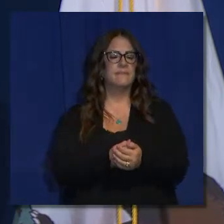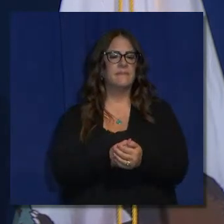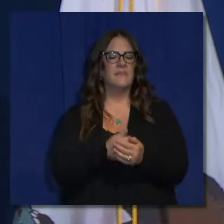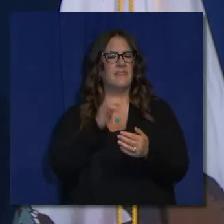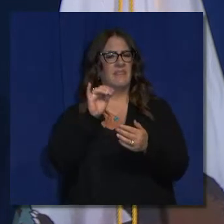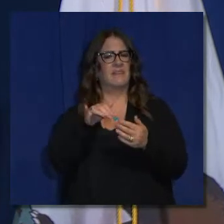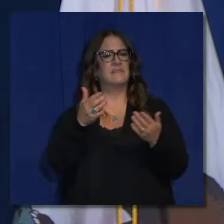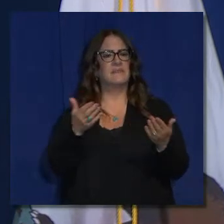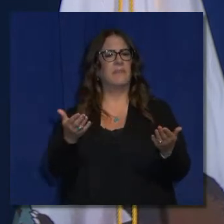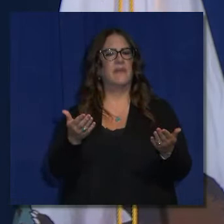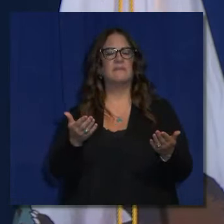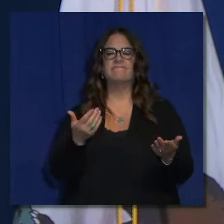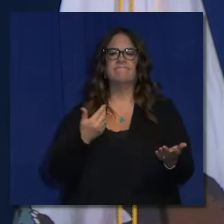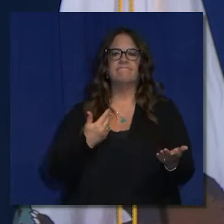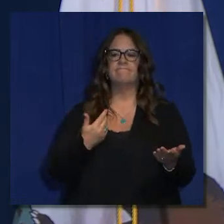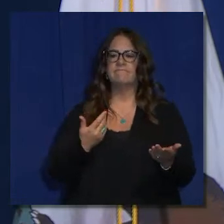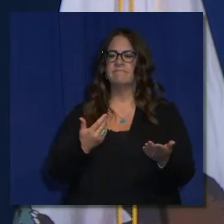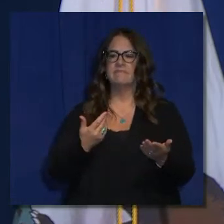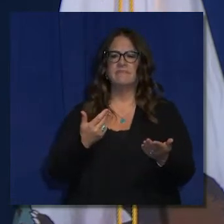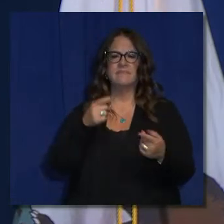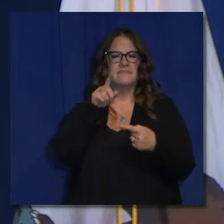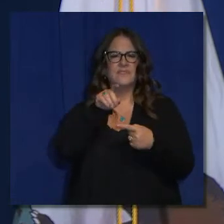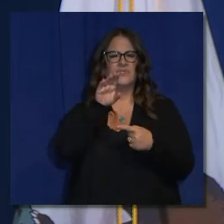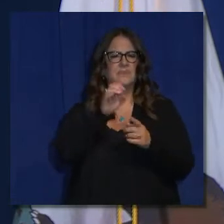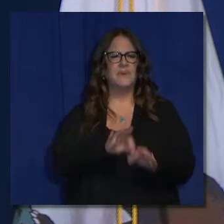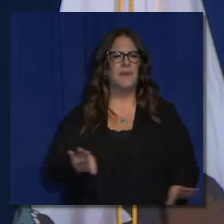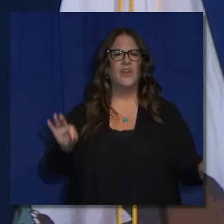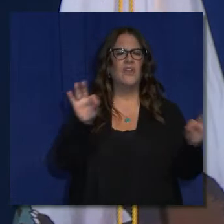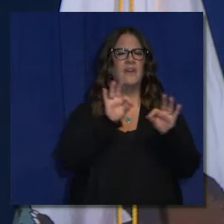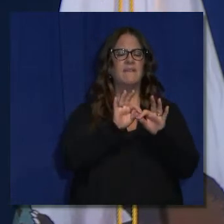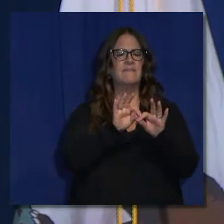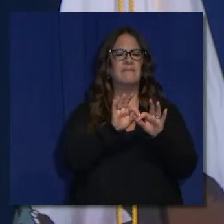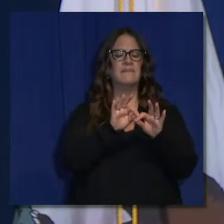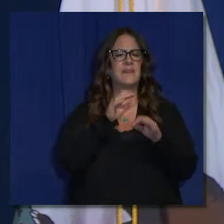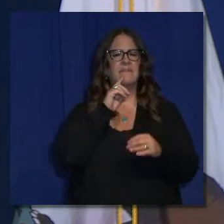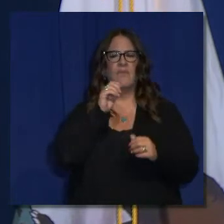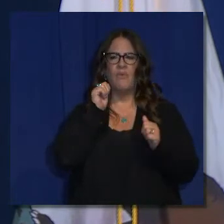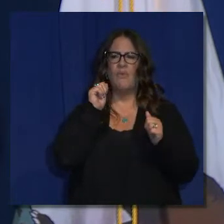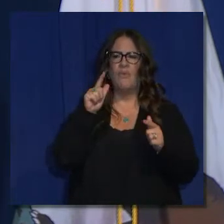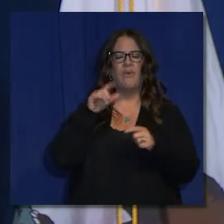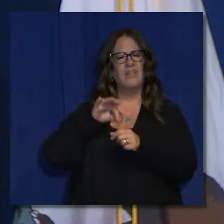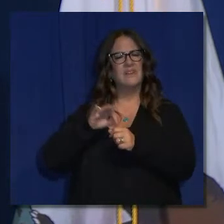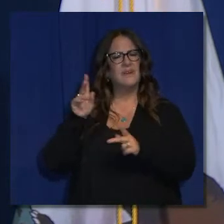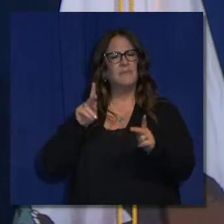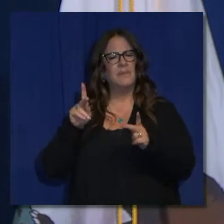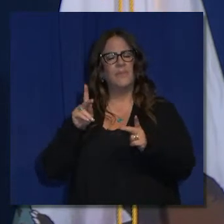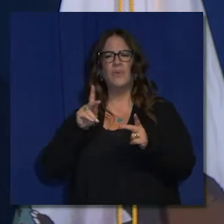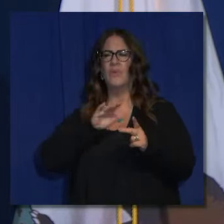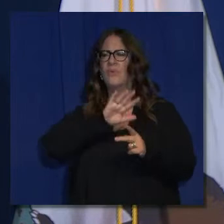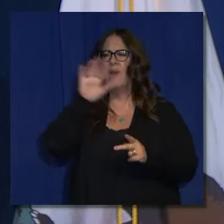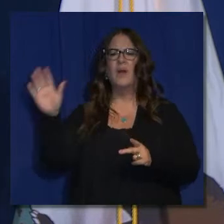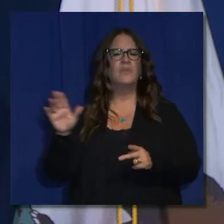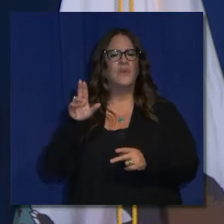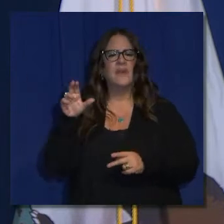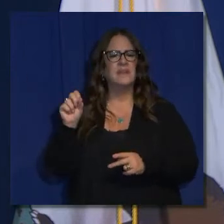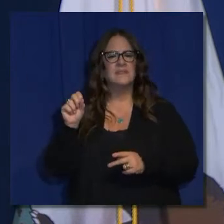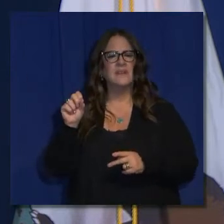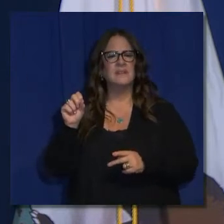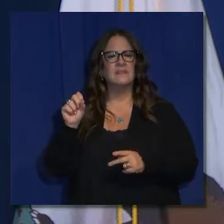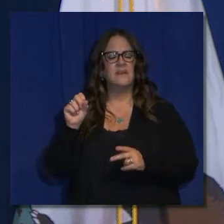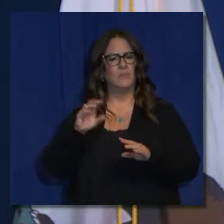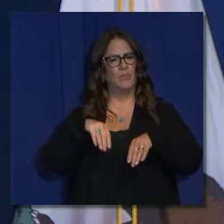is something that should be an imperative for every elected official across this country.